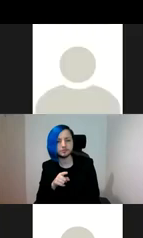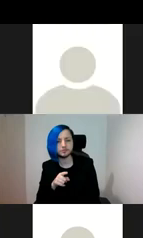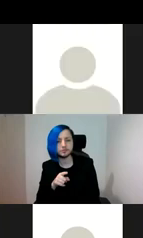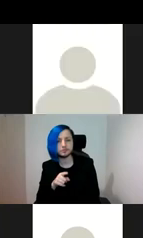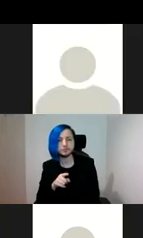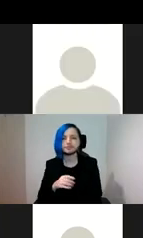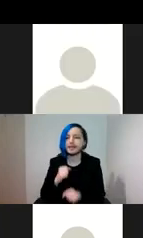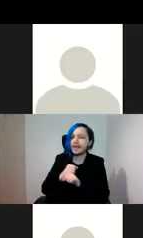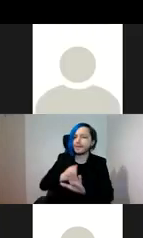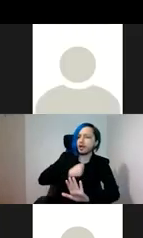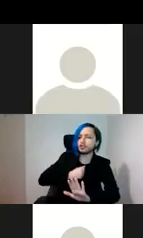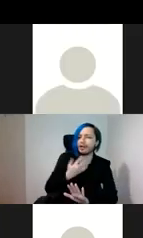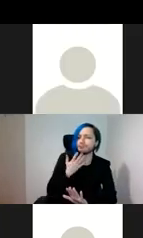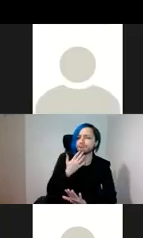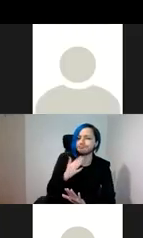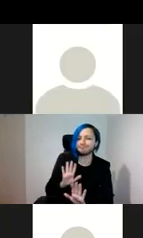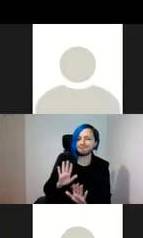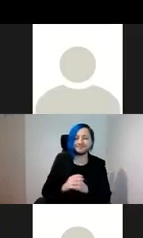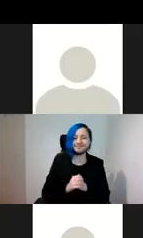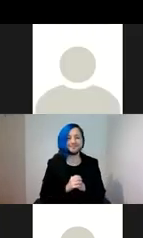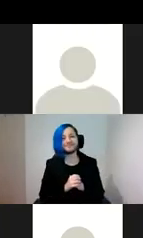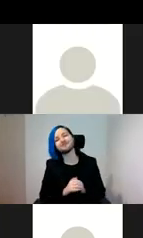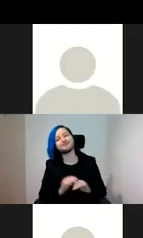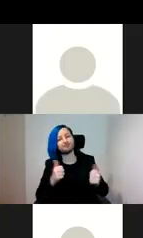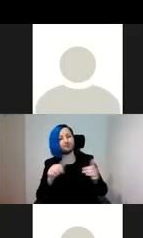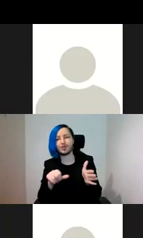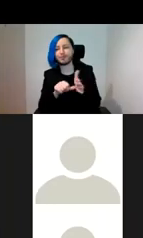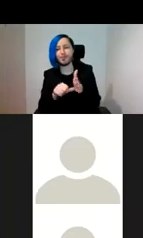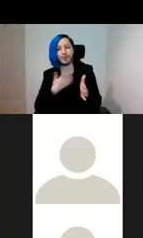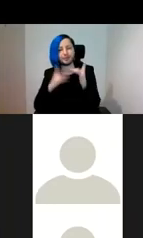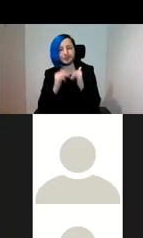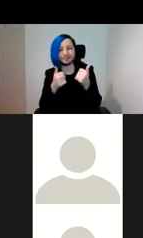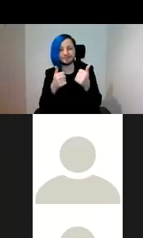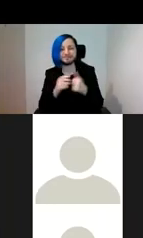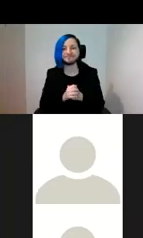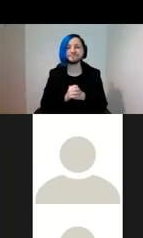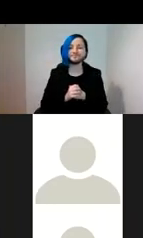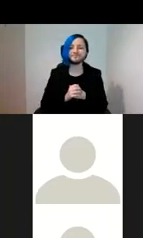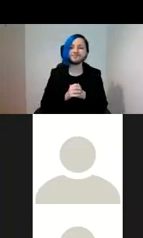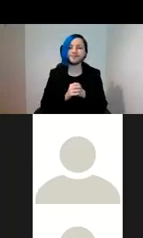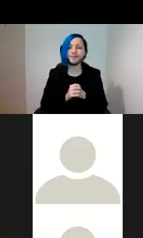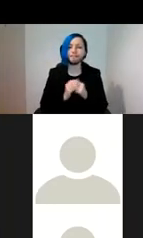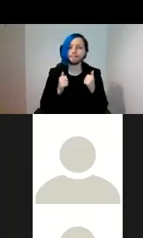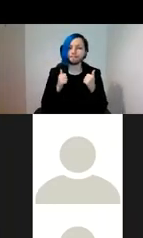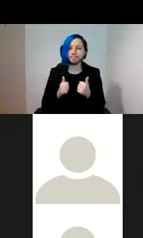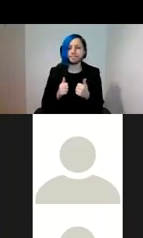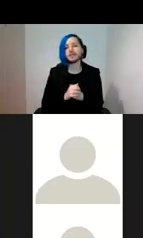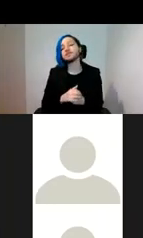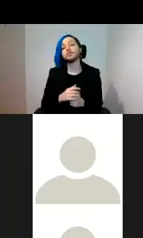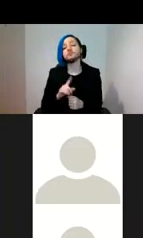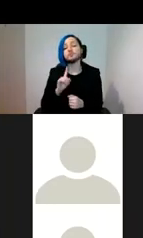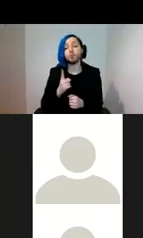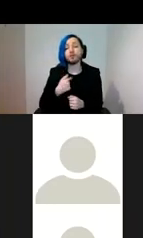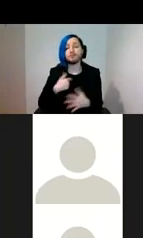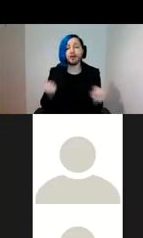Nothing. Go ahead. I didn't mean to speak. Okay, no problem. I was just checking, indeed. Good. So one of my most vivid